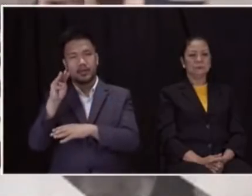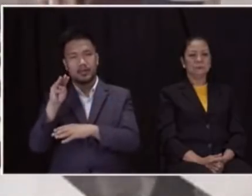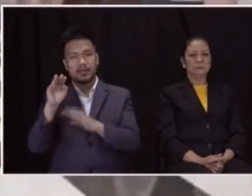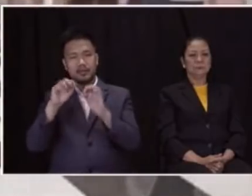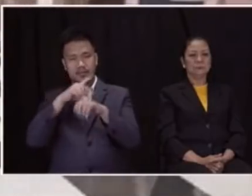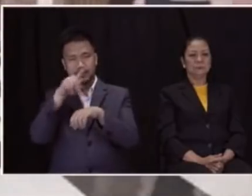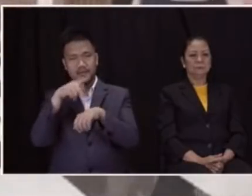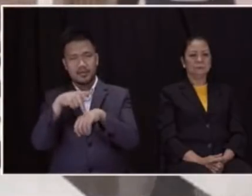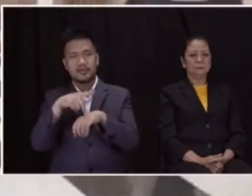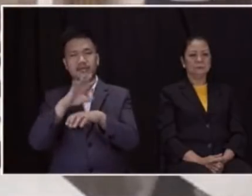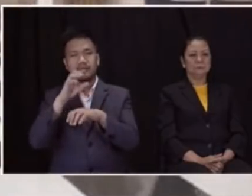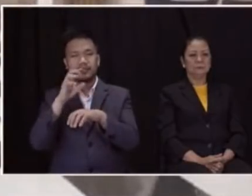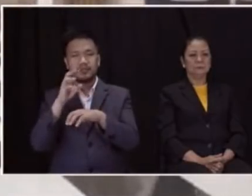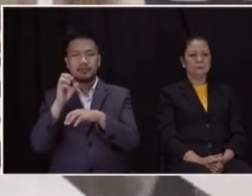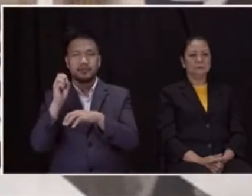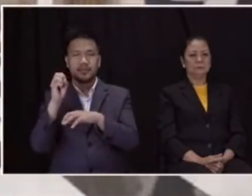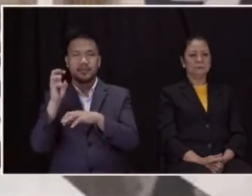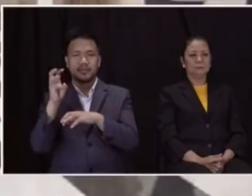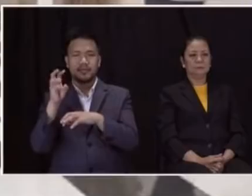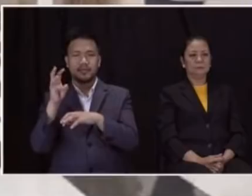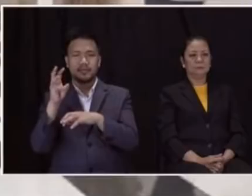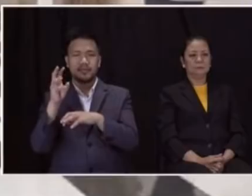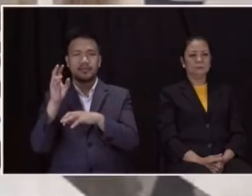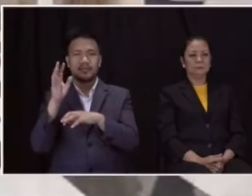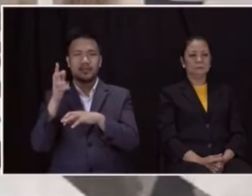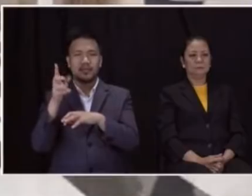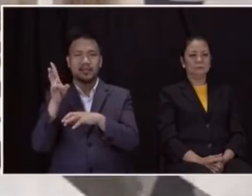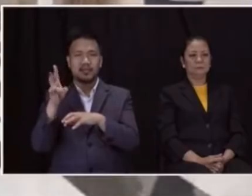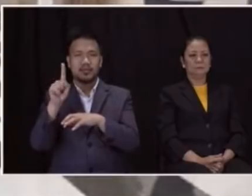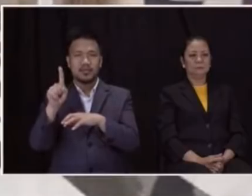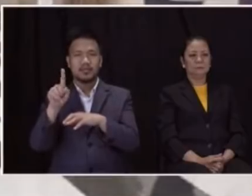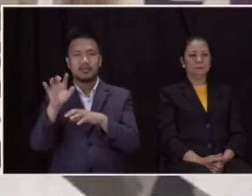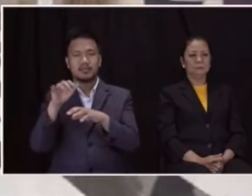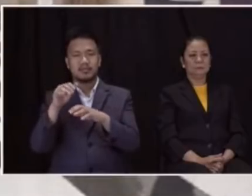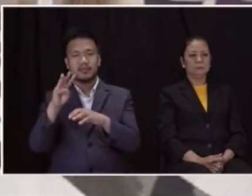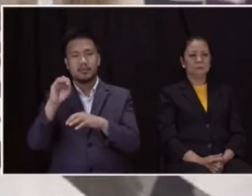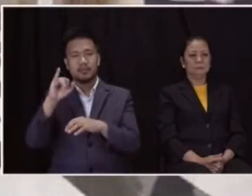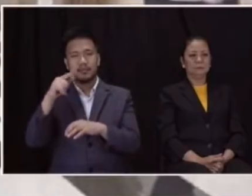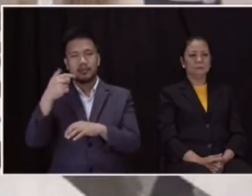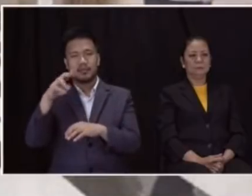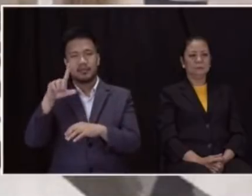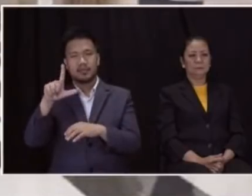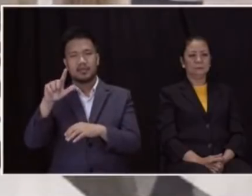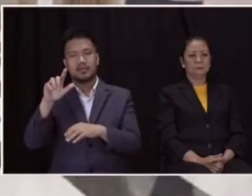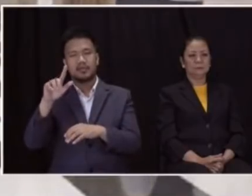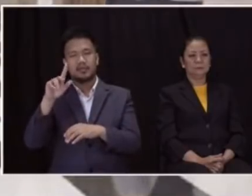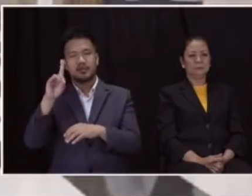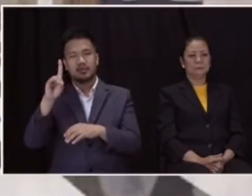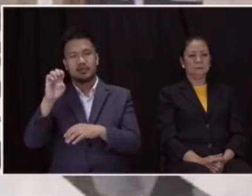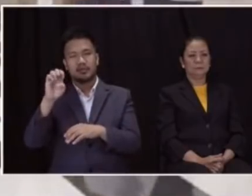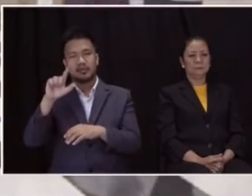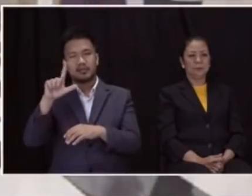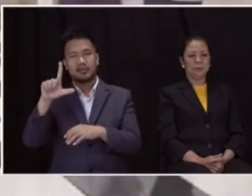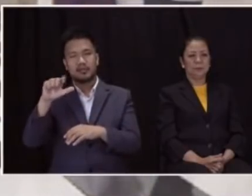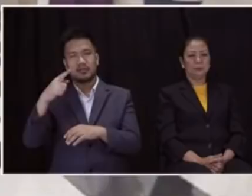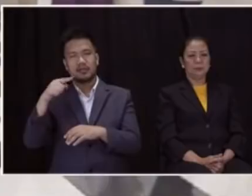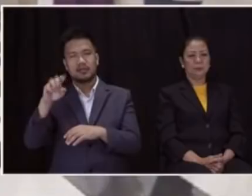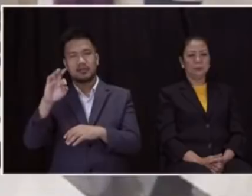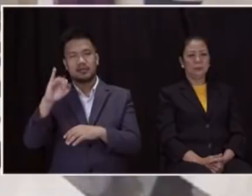24, 1571 by Miguel Lopez de Legazpi. It is composed of 897